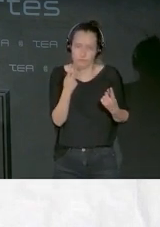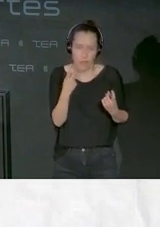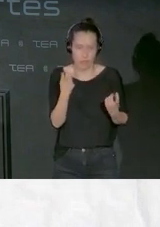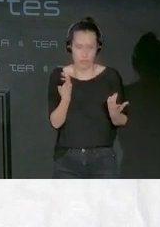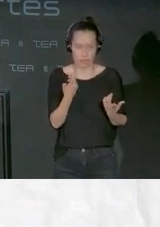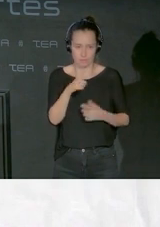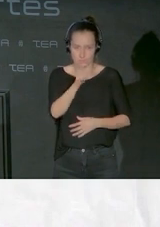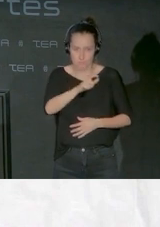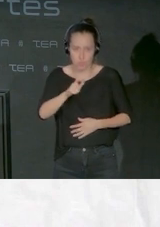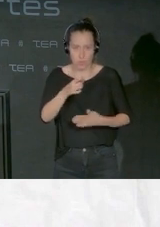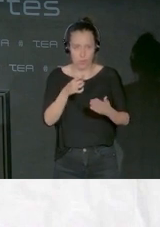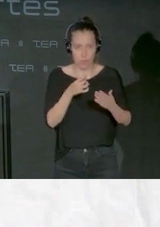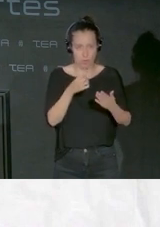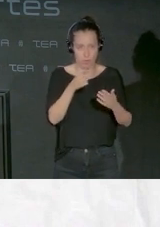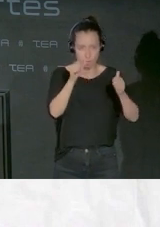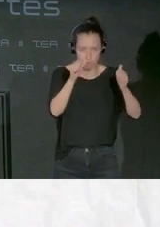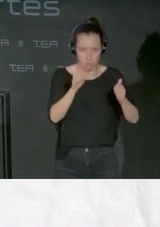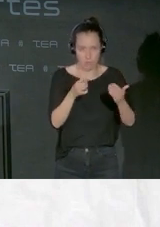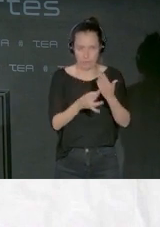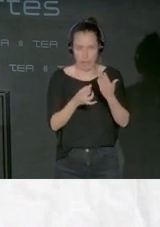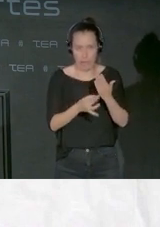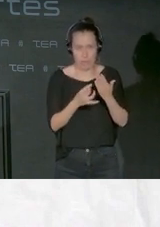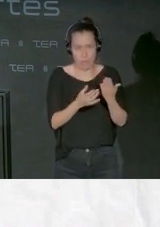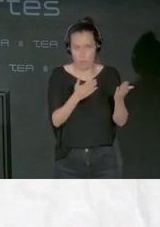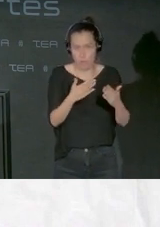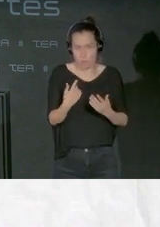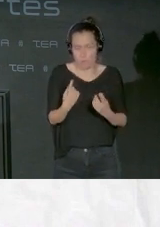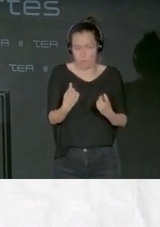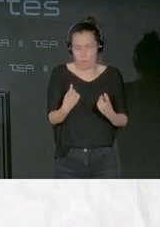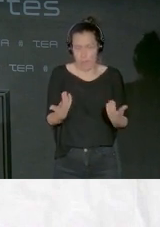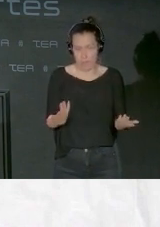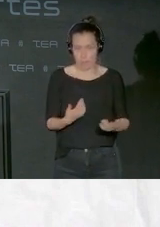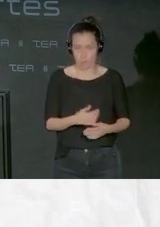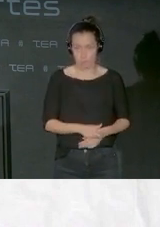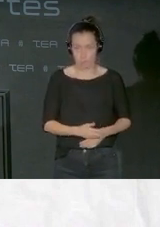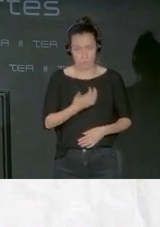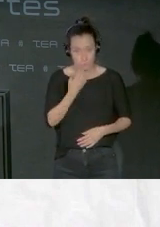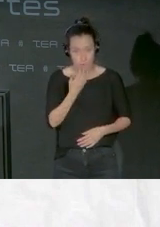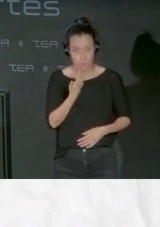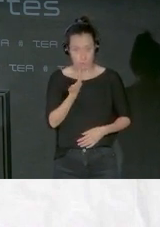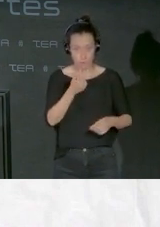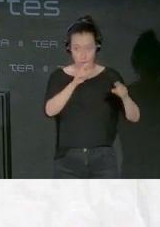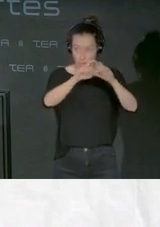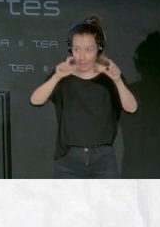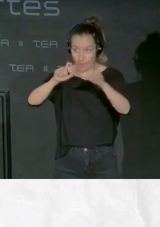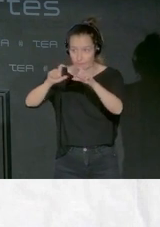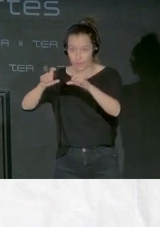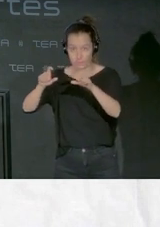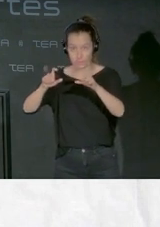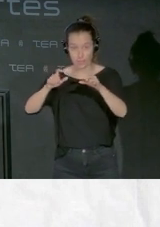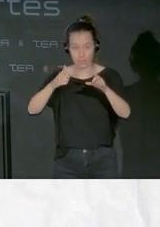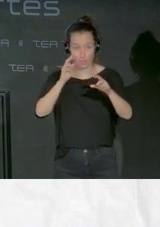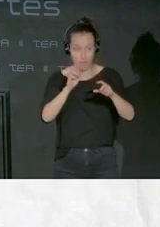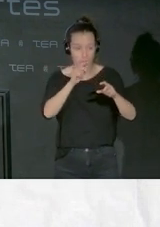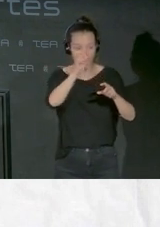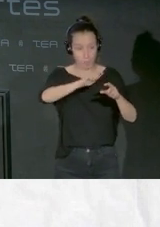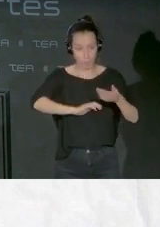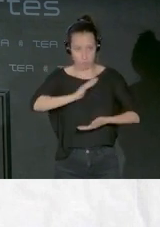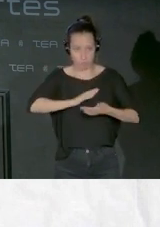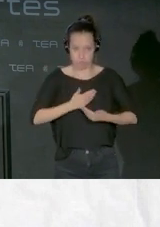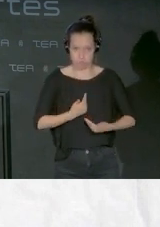individuals they need. Yes, it's the skill shortage is in the sort of technical roles like artists, game